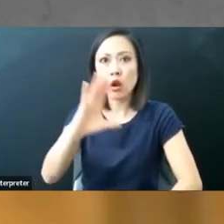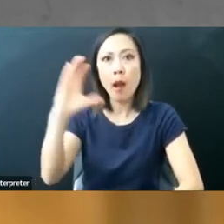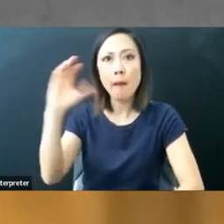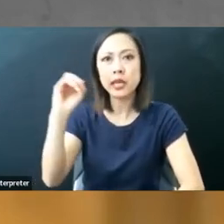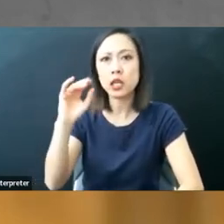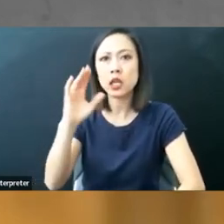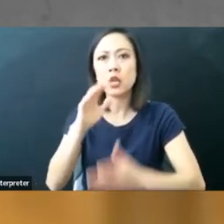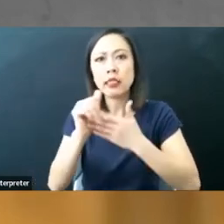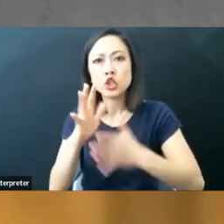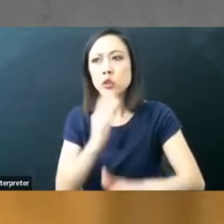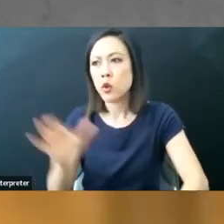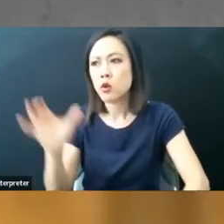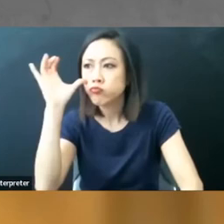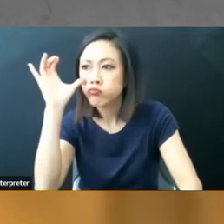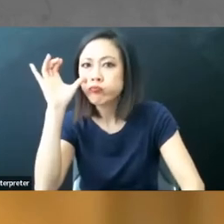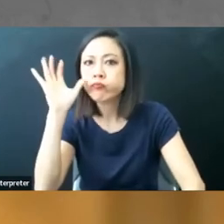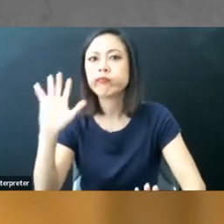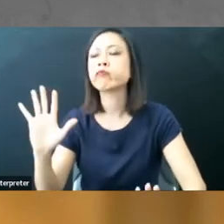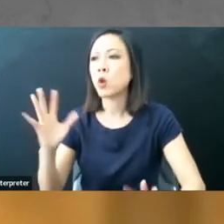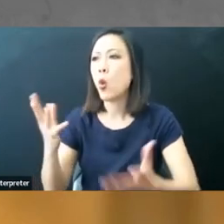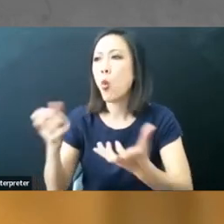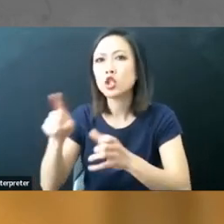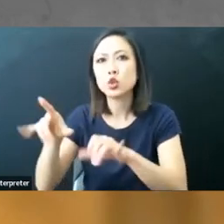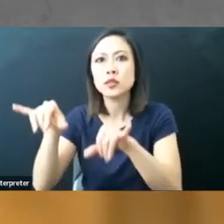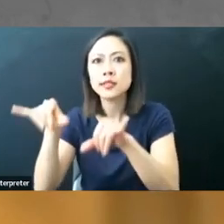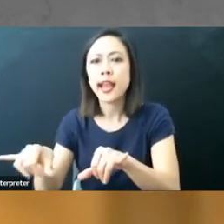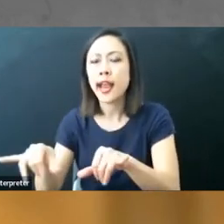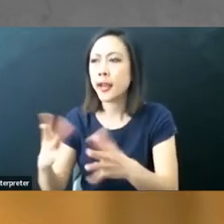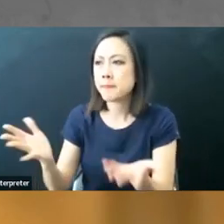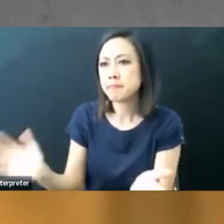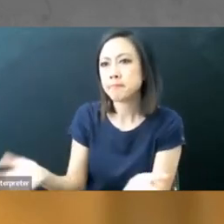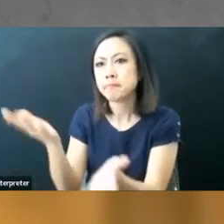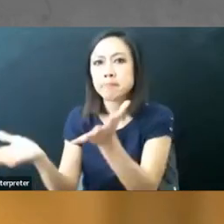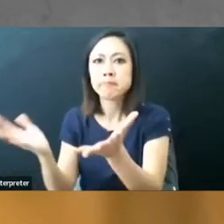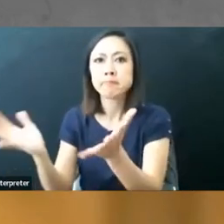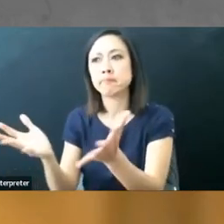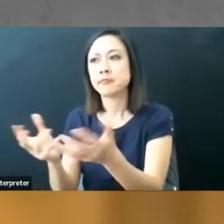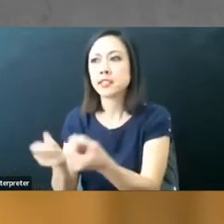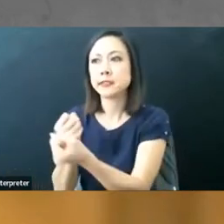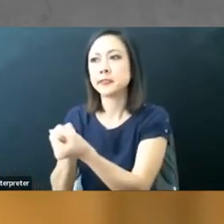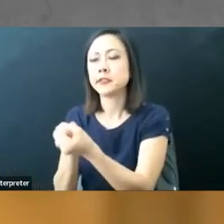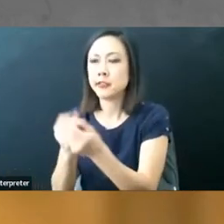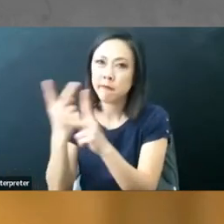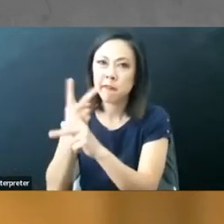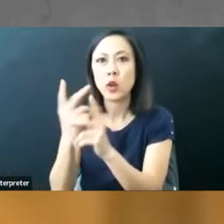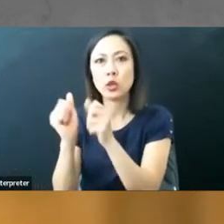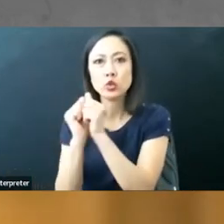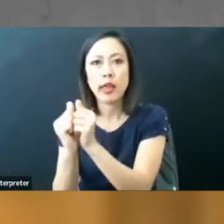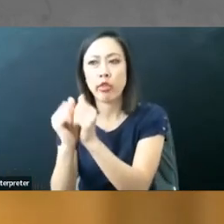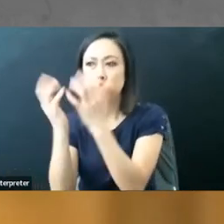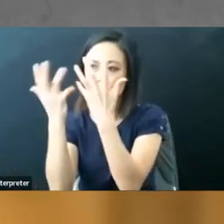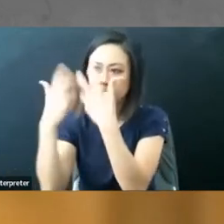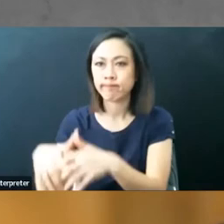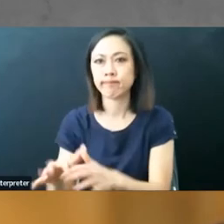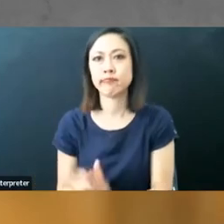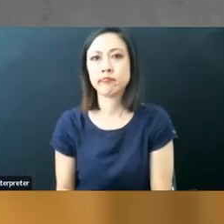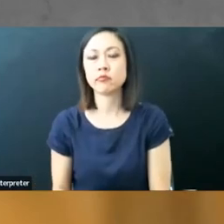hire, recruit, and train. So that's at least our approach. Make it work. We got to figure out a way to make it work. And what about pay